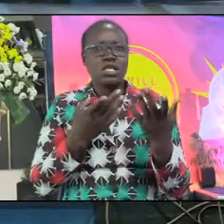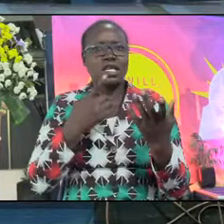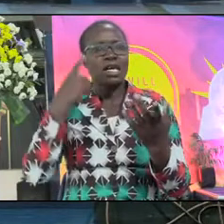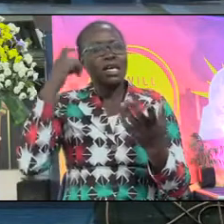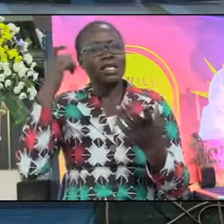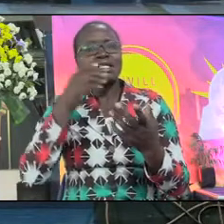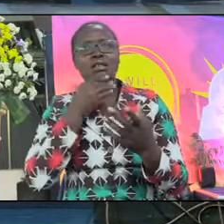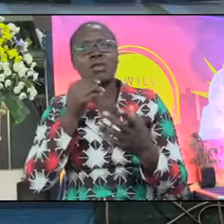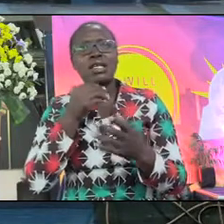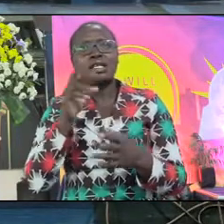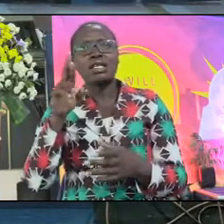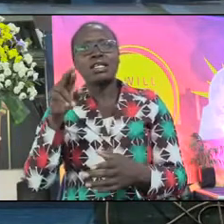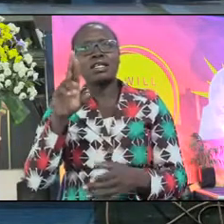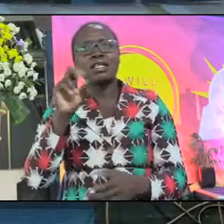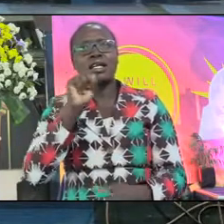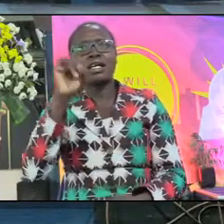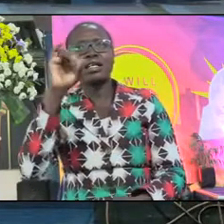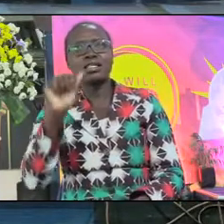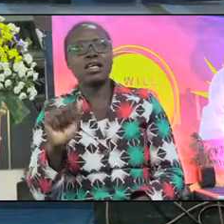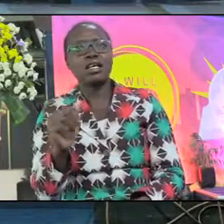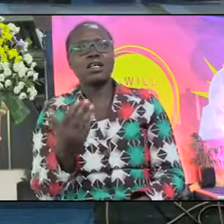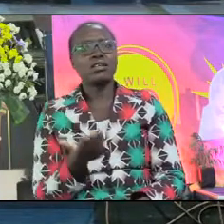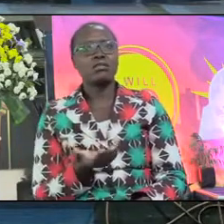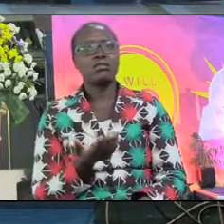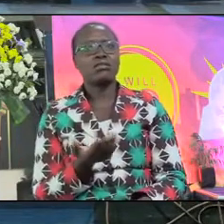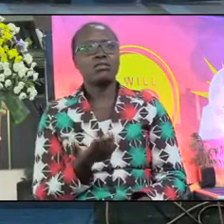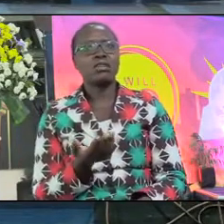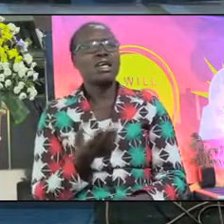in Russia? Do you know that?